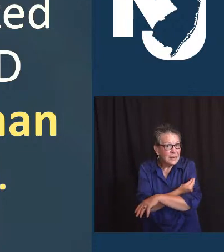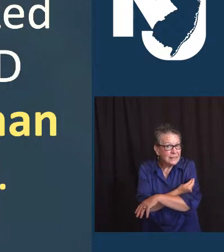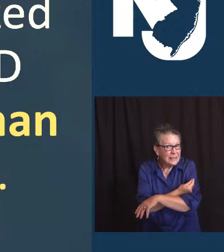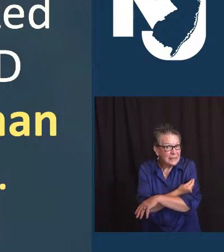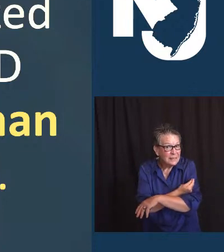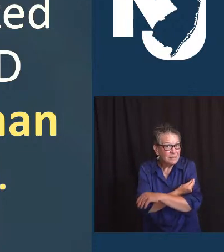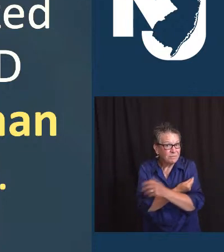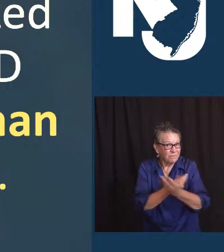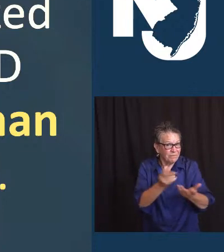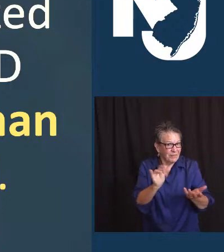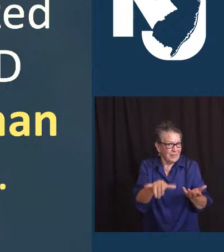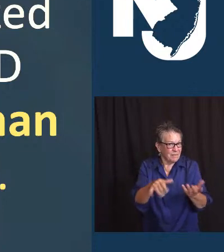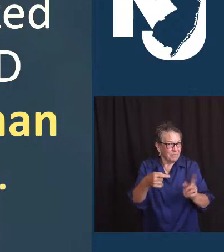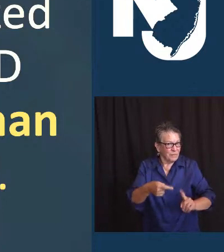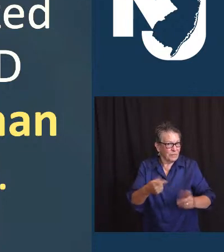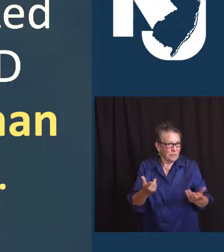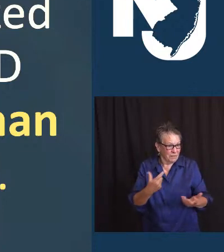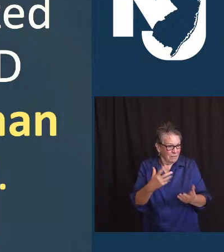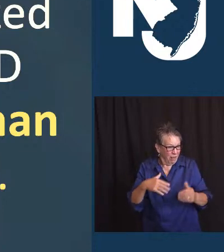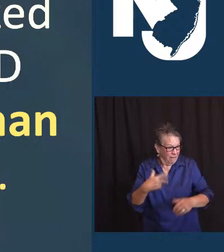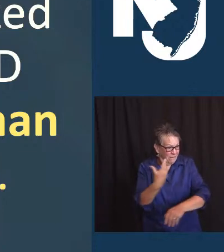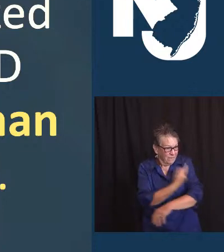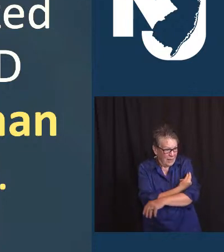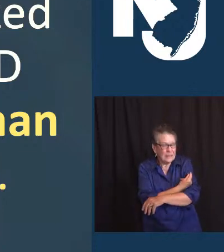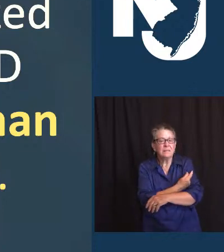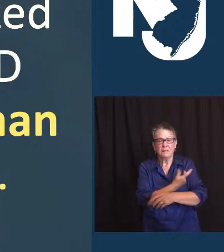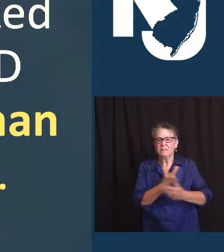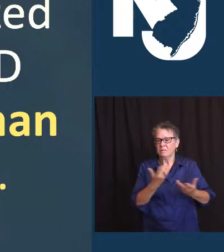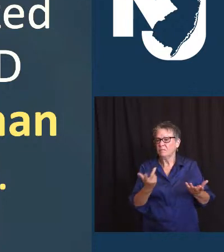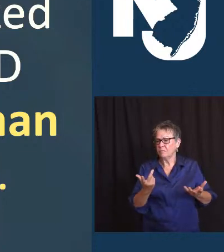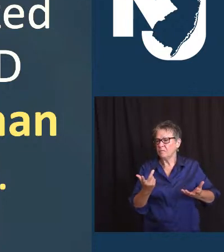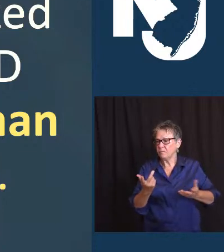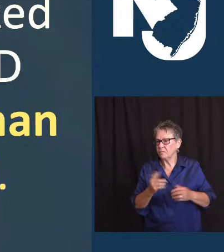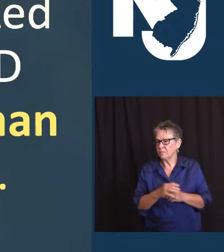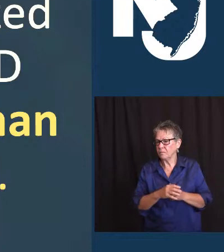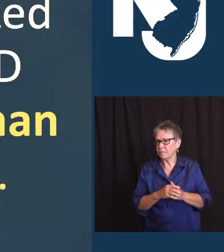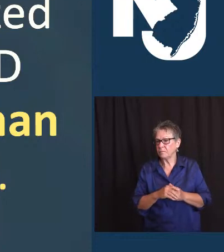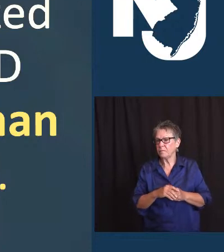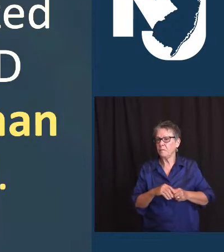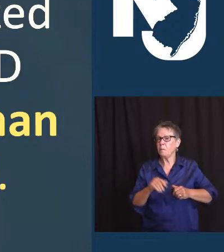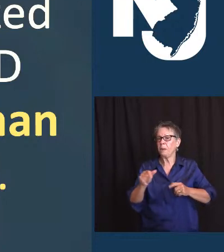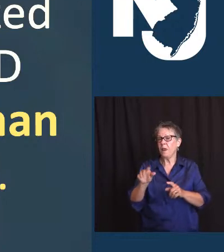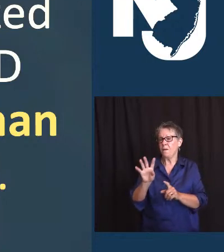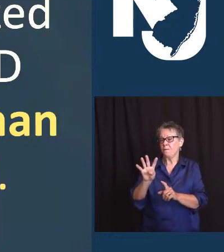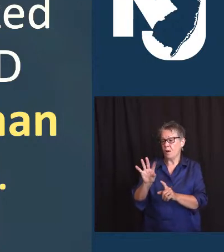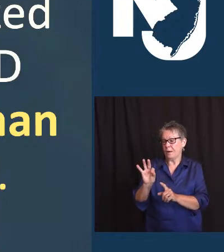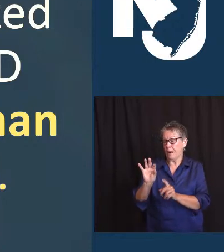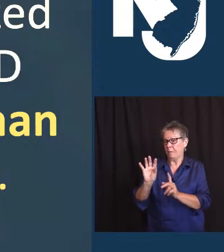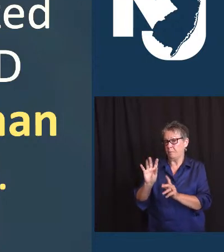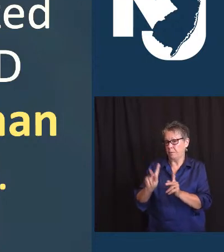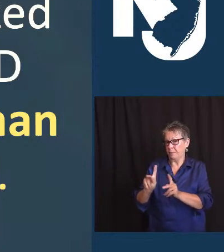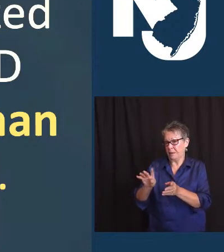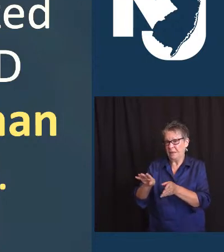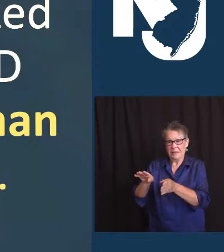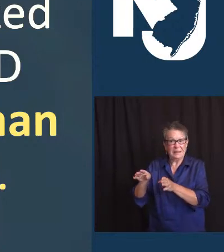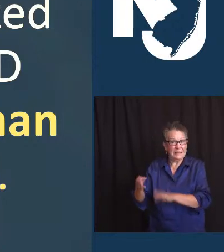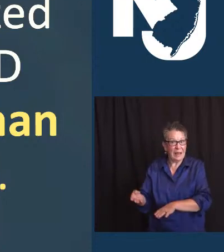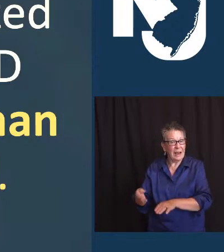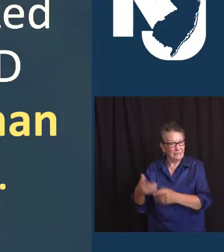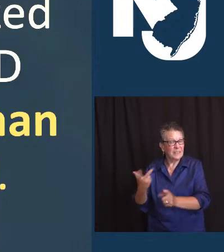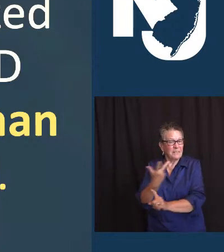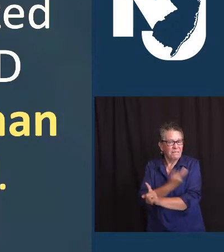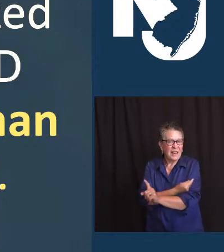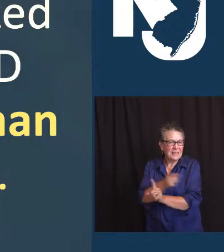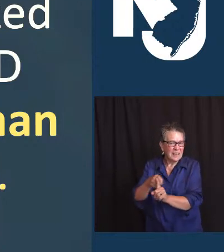vaccinated who did pass, God rest their souls, many had other complicating factors which kept them vulnerable to